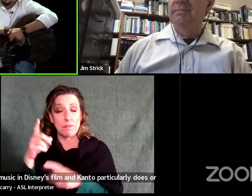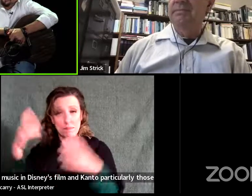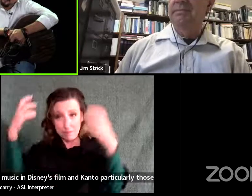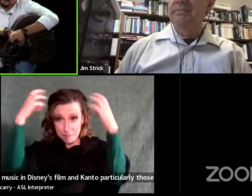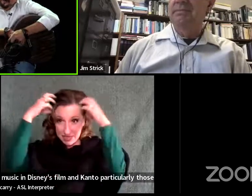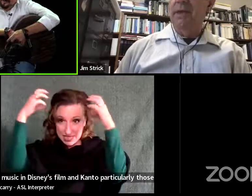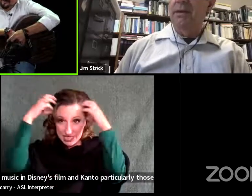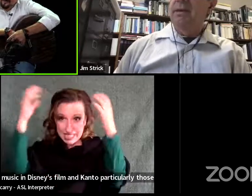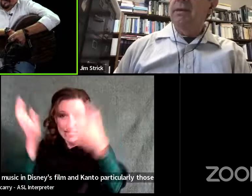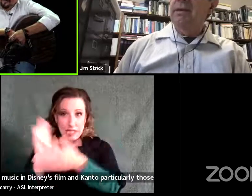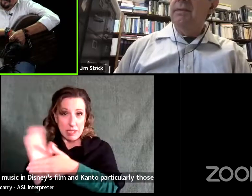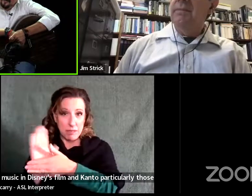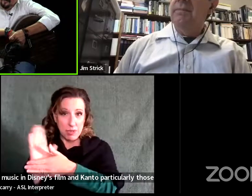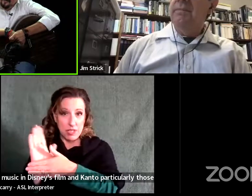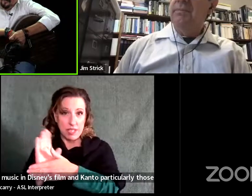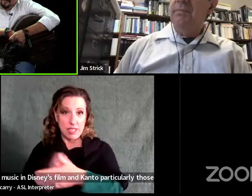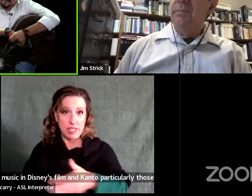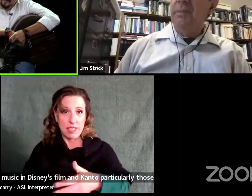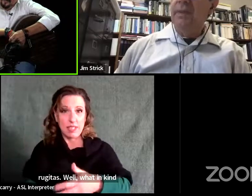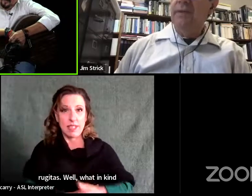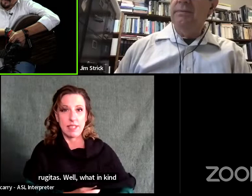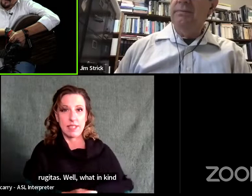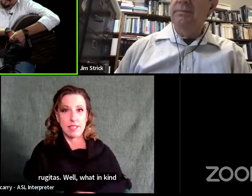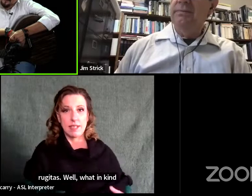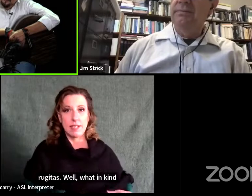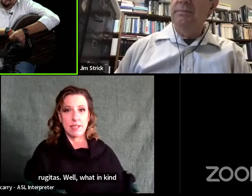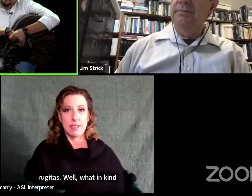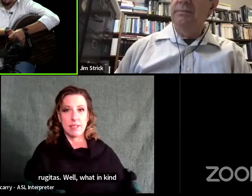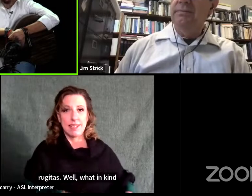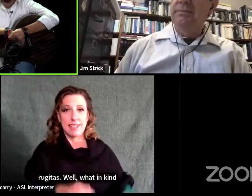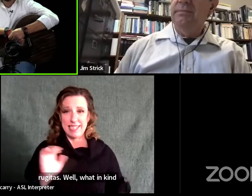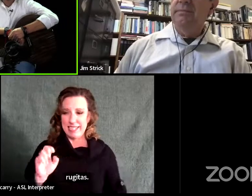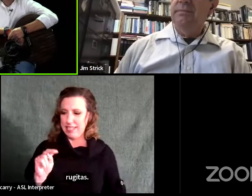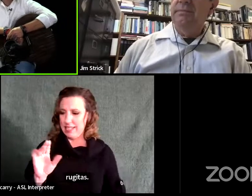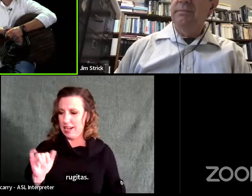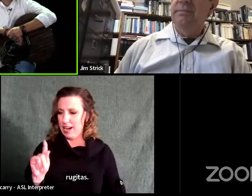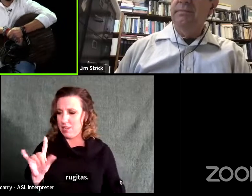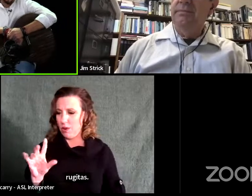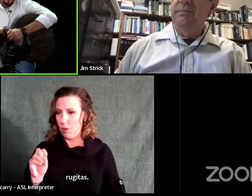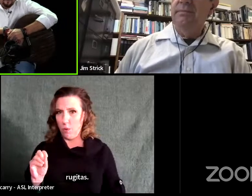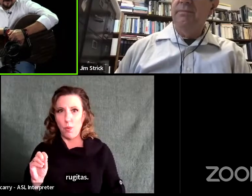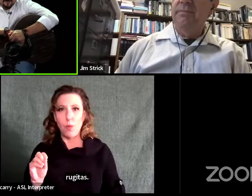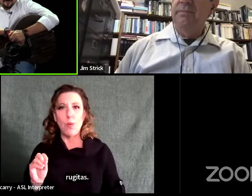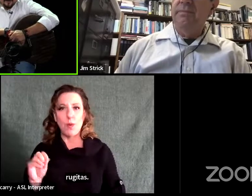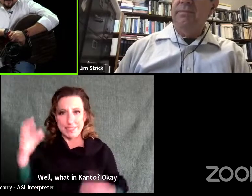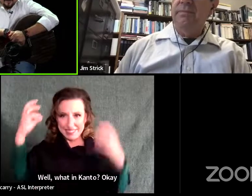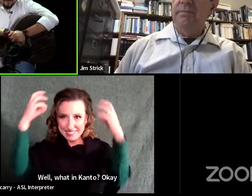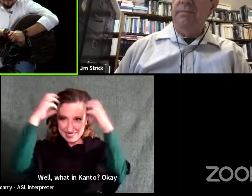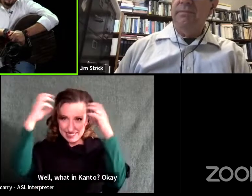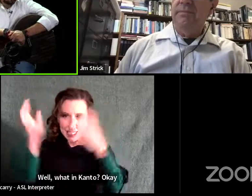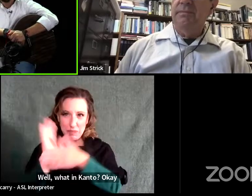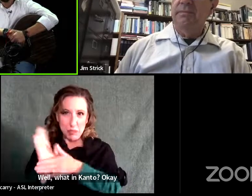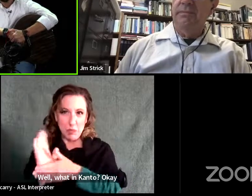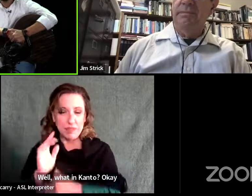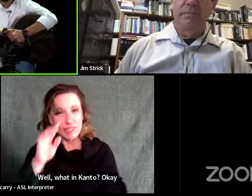Well, what? Encanto, la película? El canto. Encanto. Oh, Encanto. Okay.